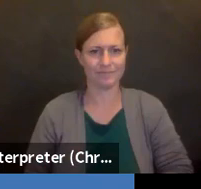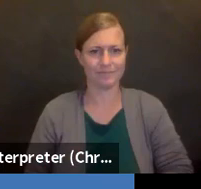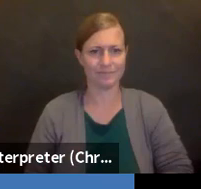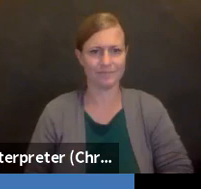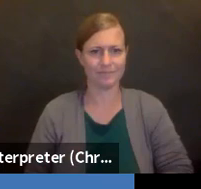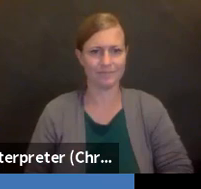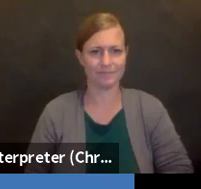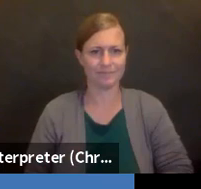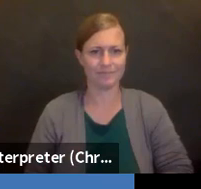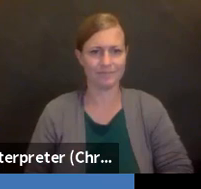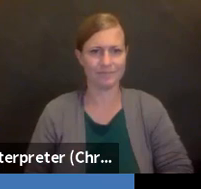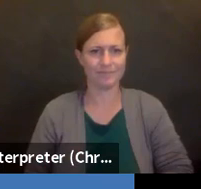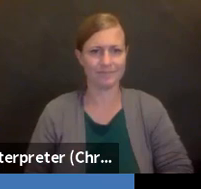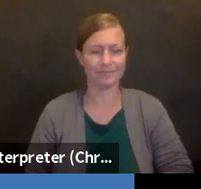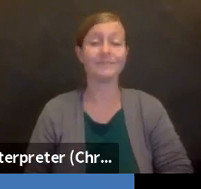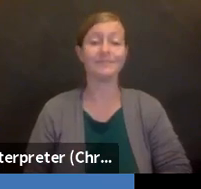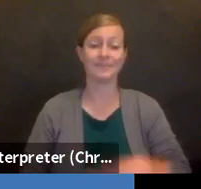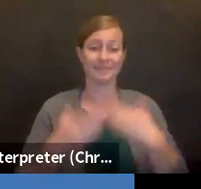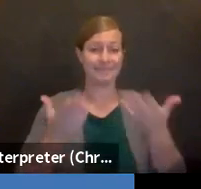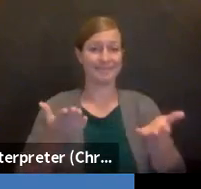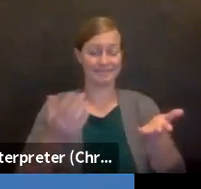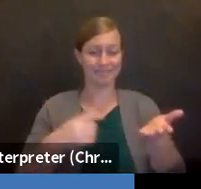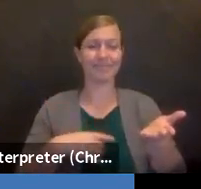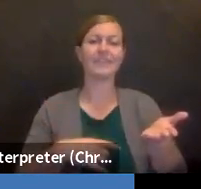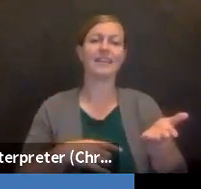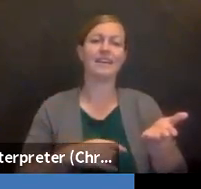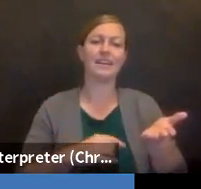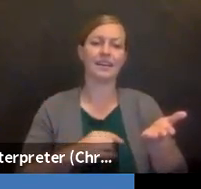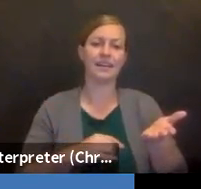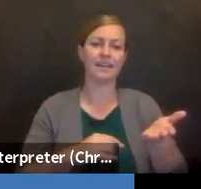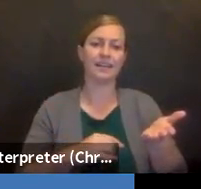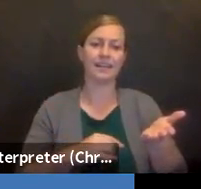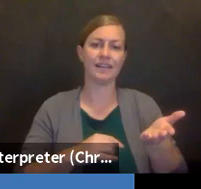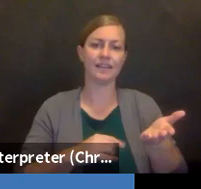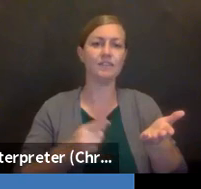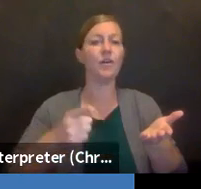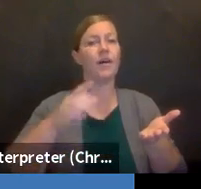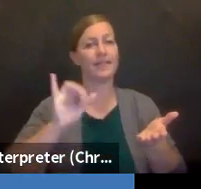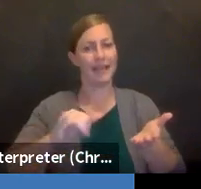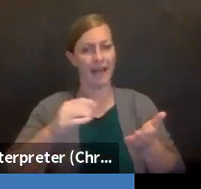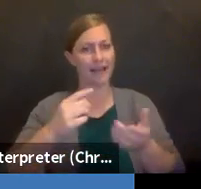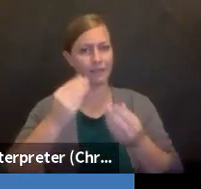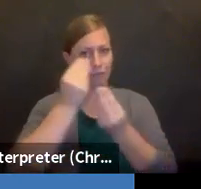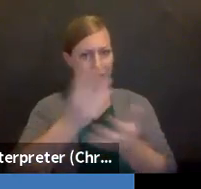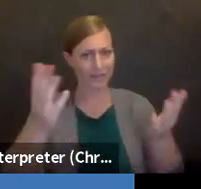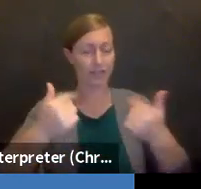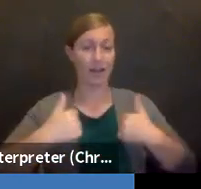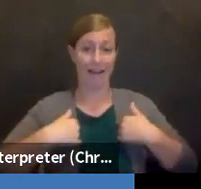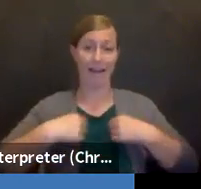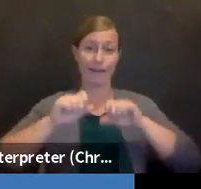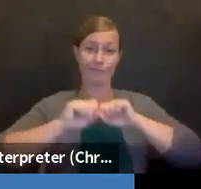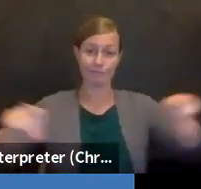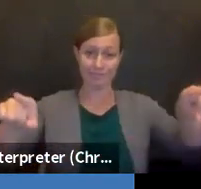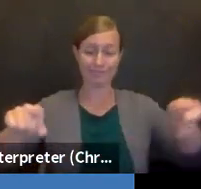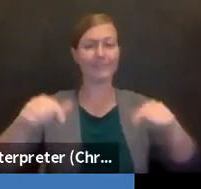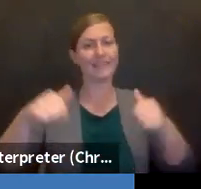There we go. Okay, so I was able to send this notification. I sent this out this